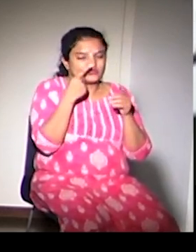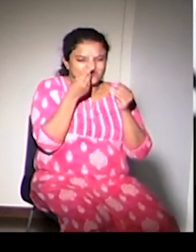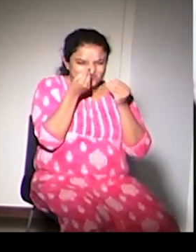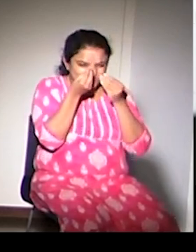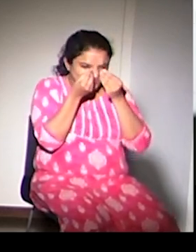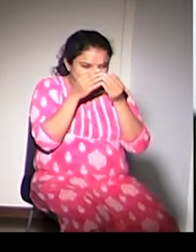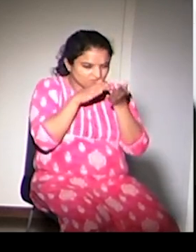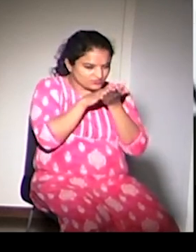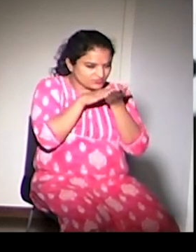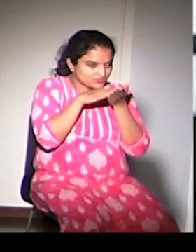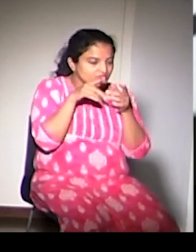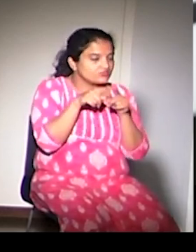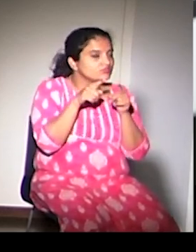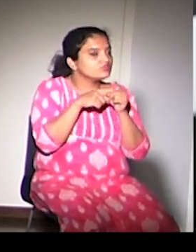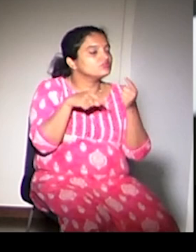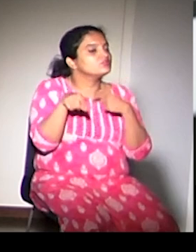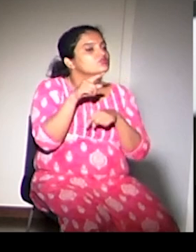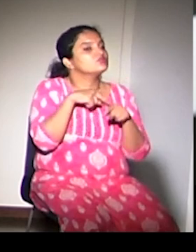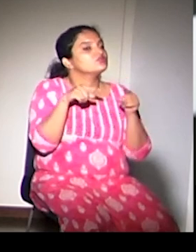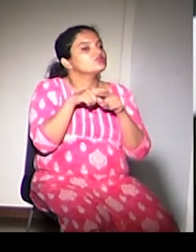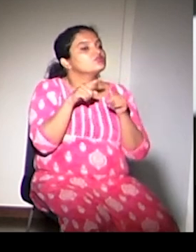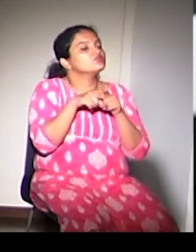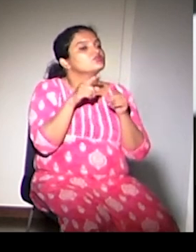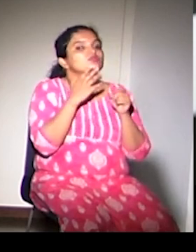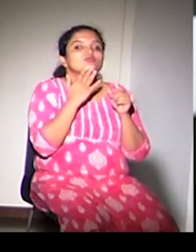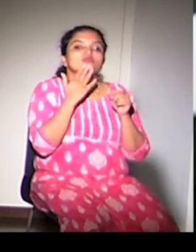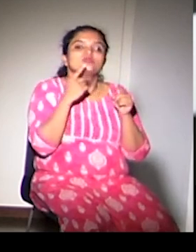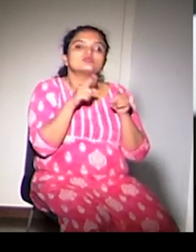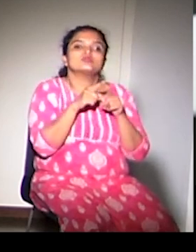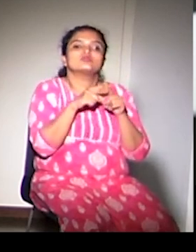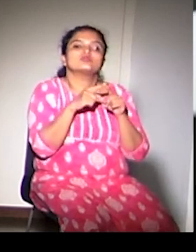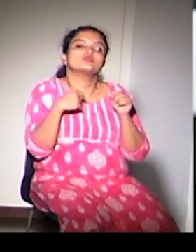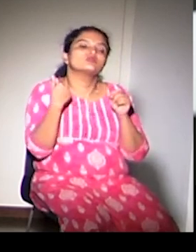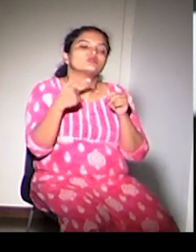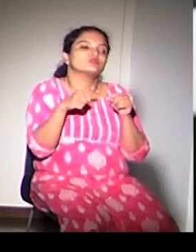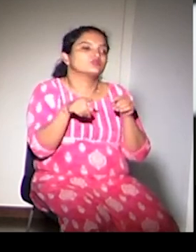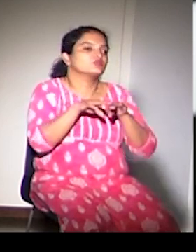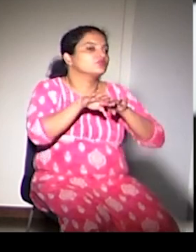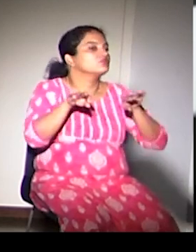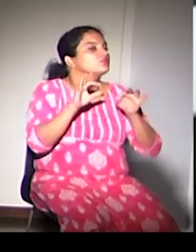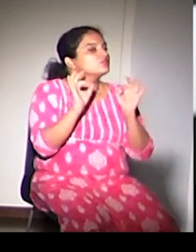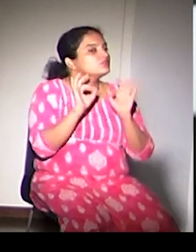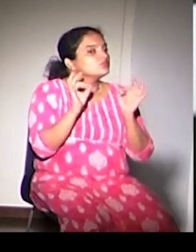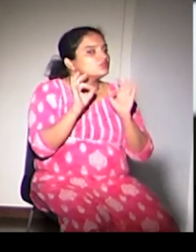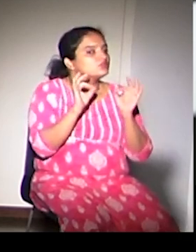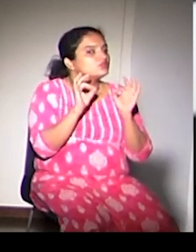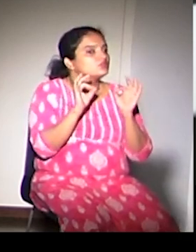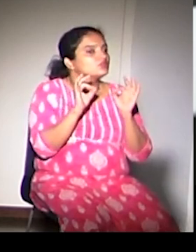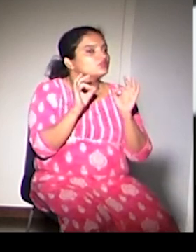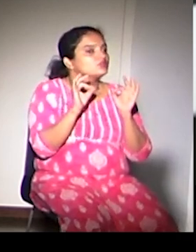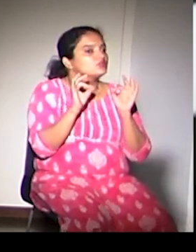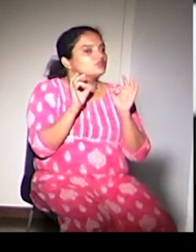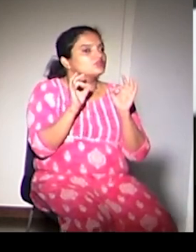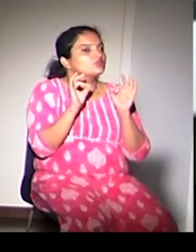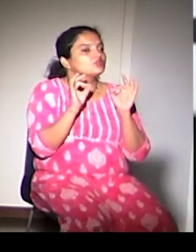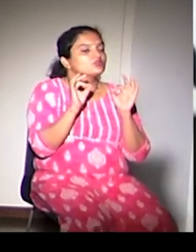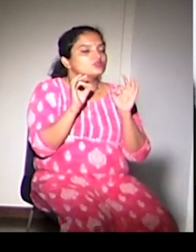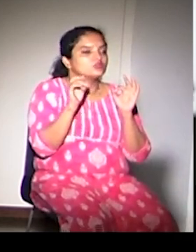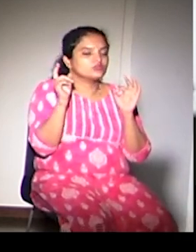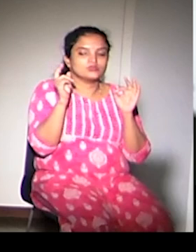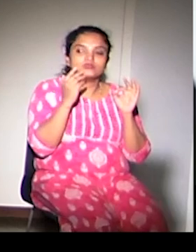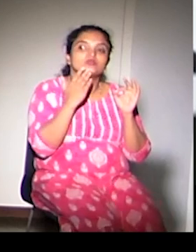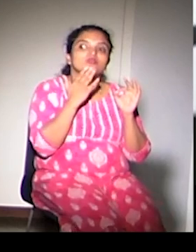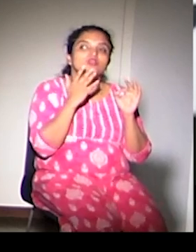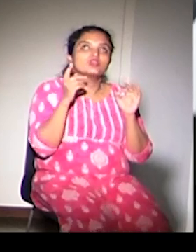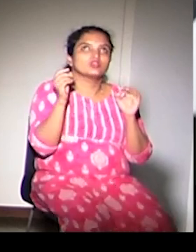a sense of depth, and you can see the colours are not all separated by black lines. The big flower, white